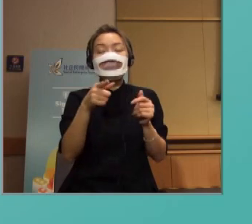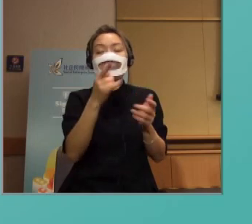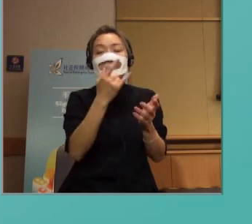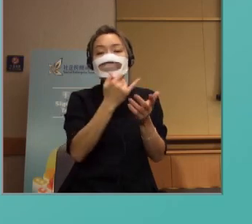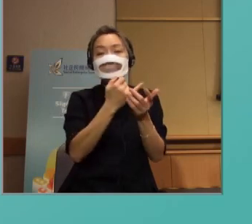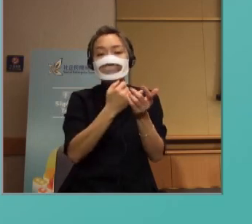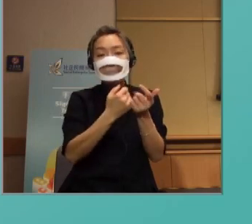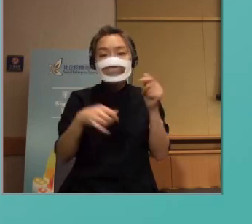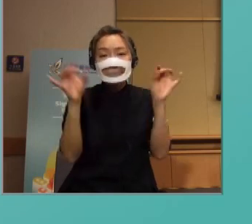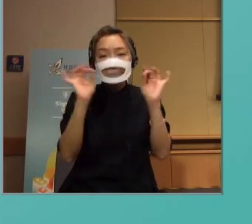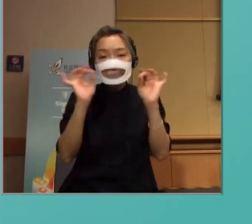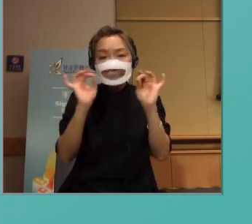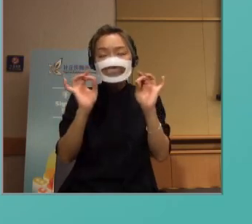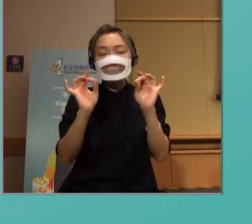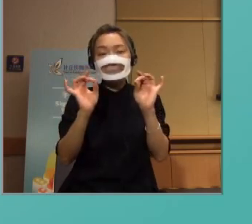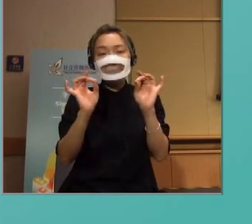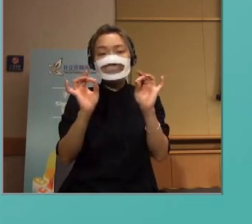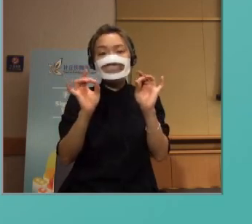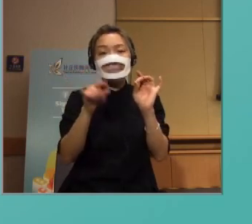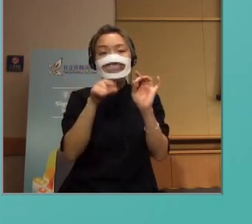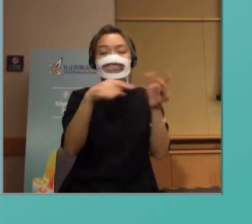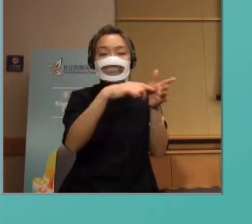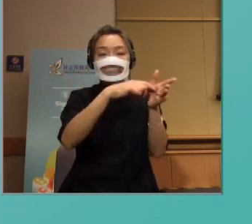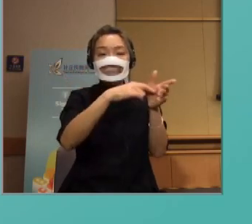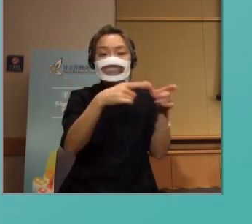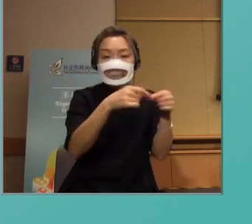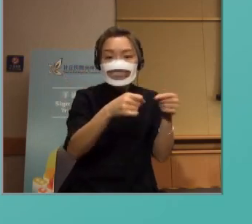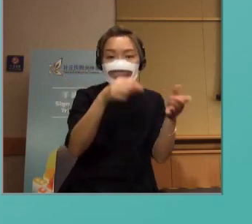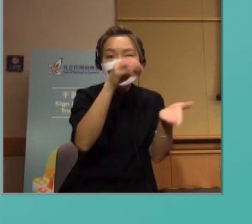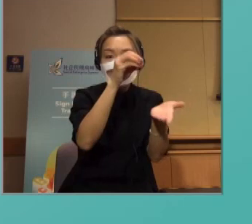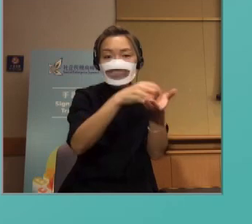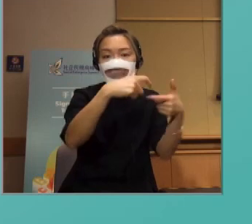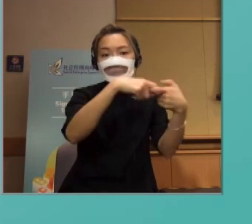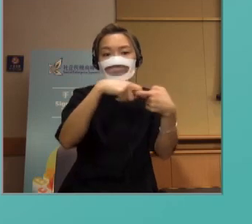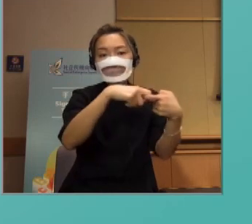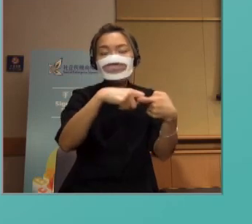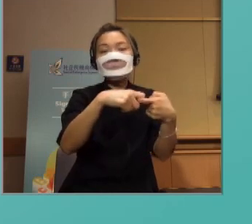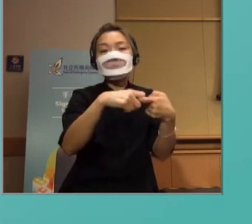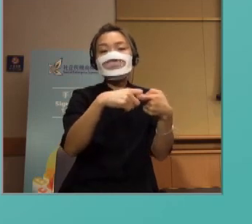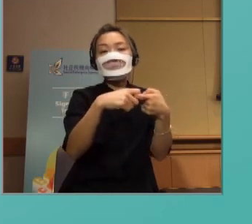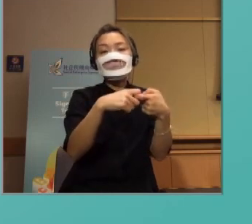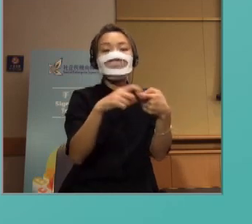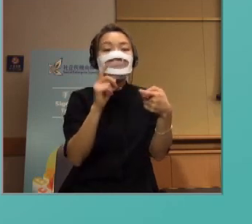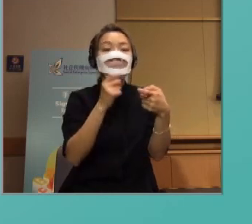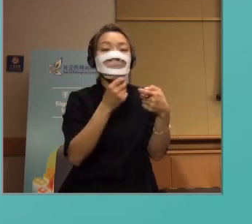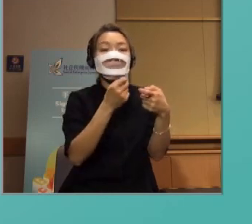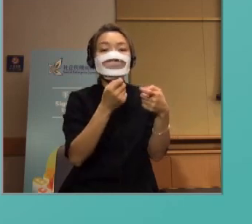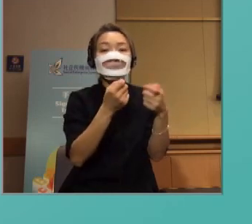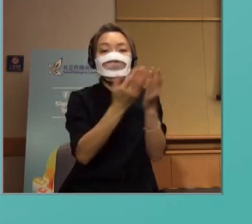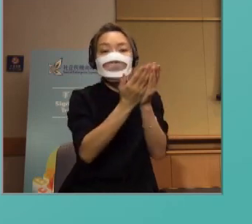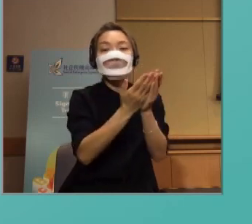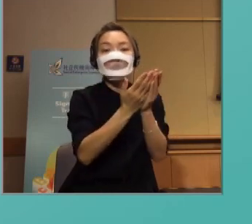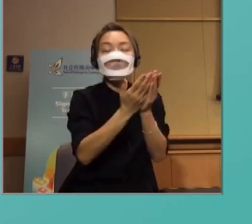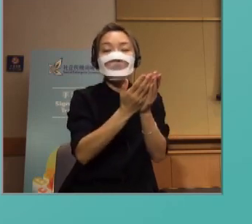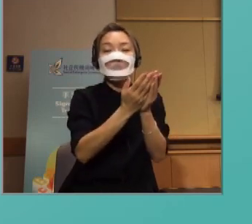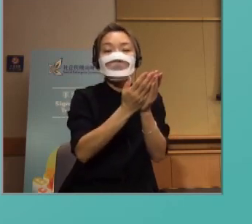your all your primary school, secondary school, university grad certs are tied to your